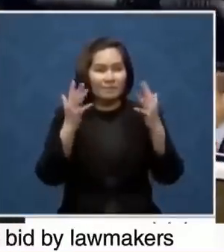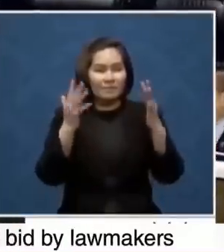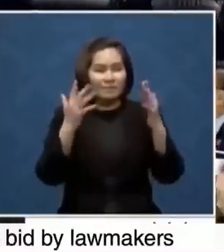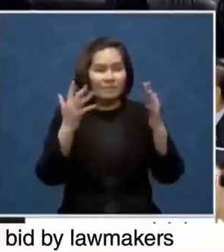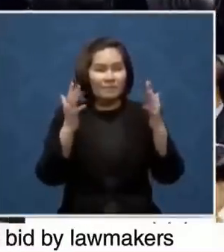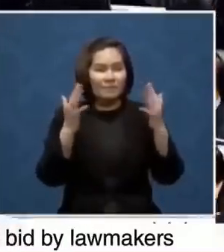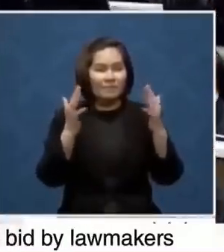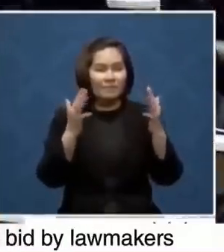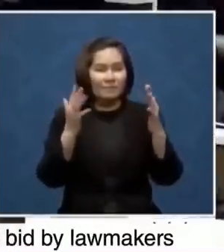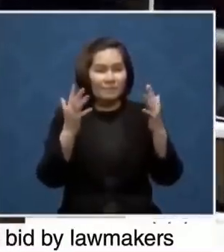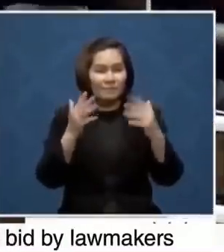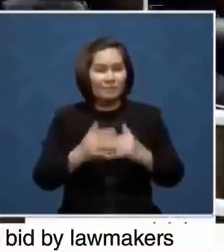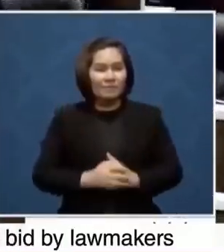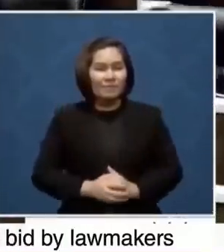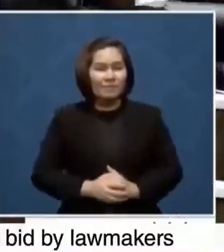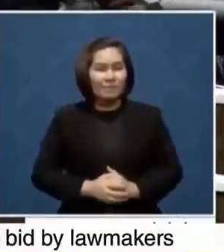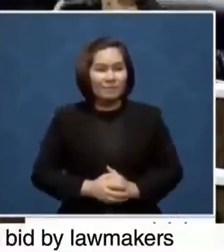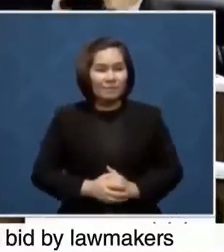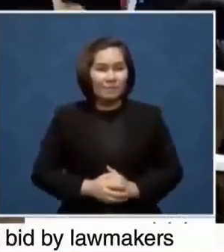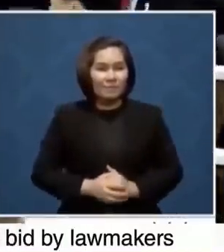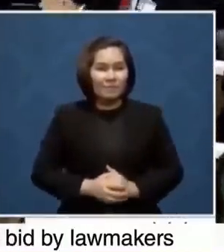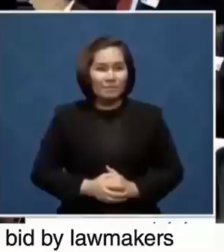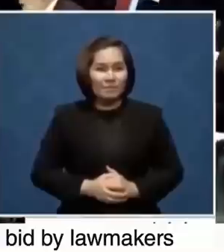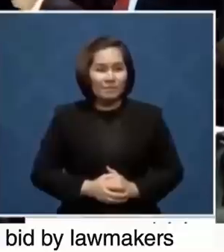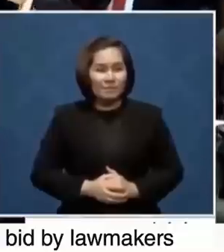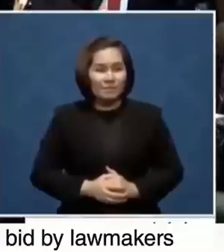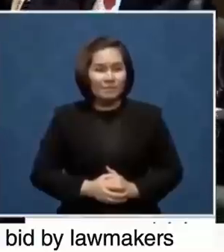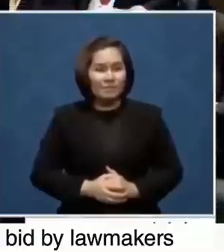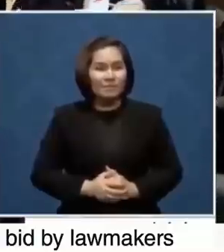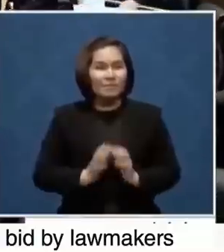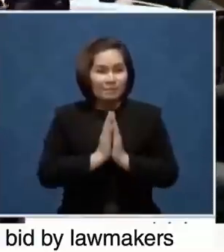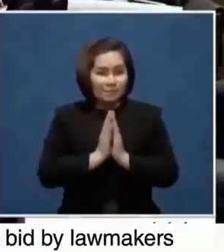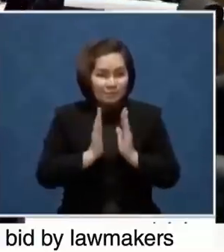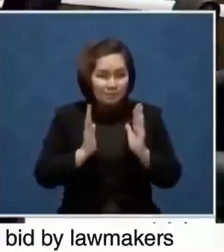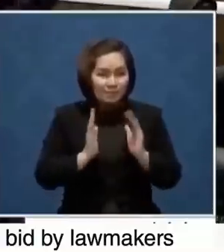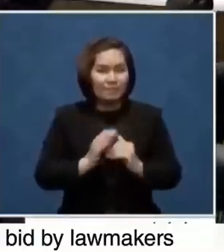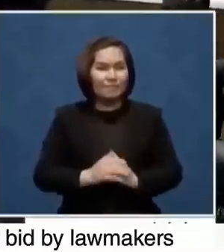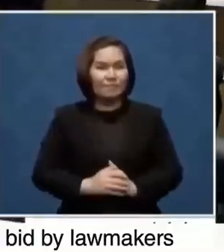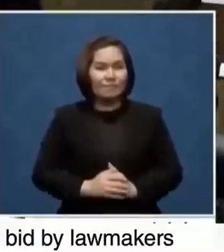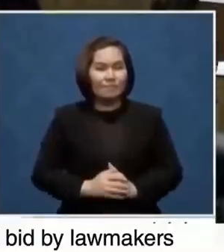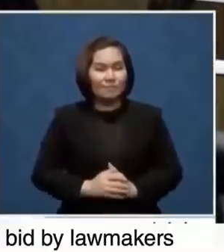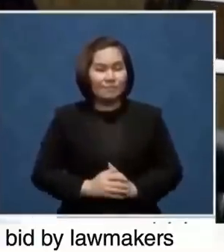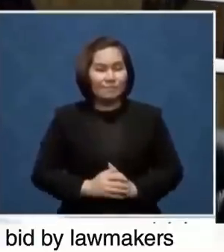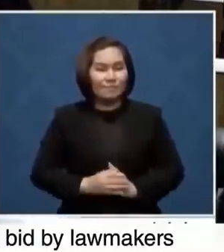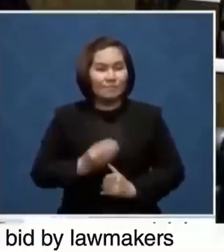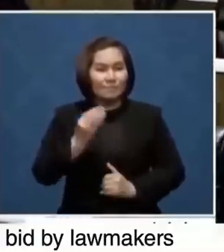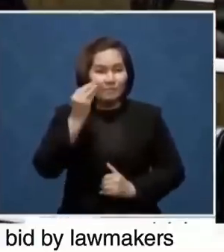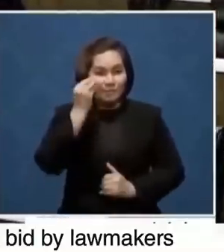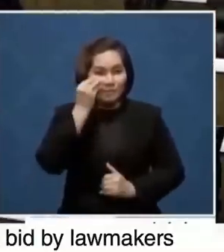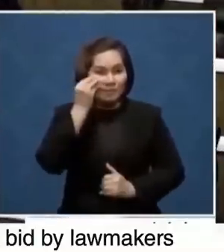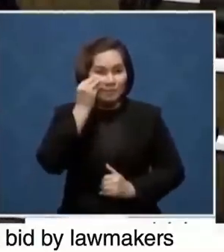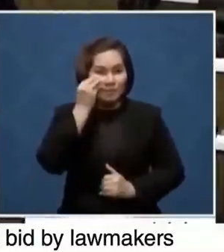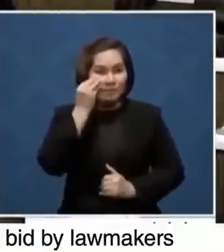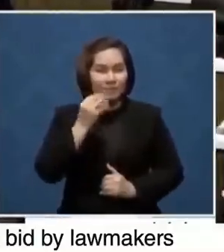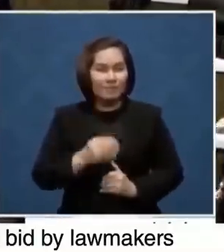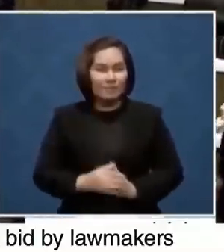being suspended as a member of parliament earlier by the Constitutional Court. The court had accepted a petition to seek a ruling against Mr. Pita on